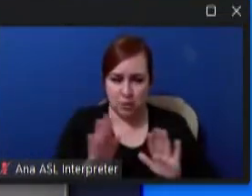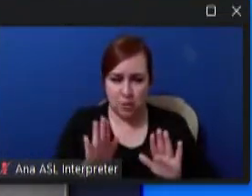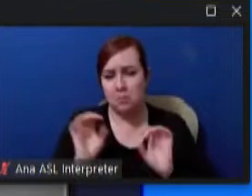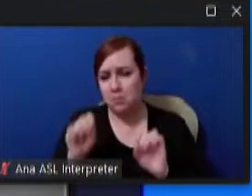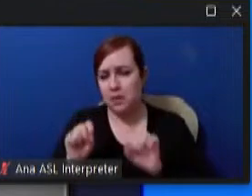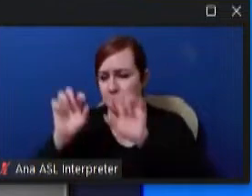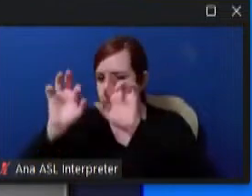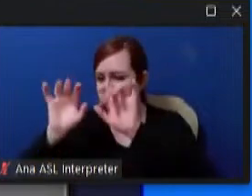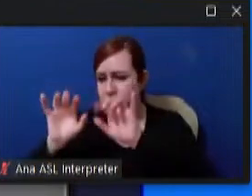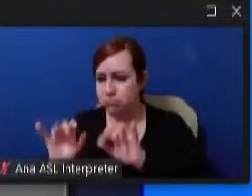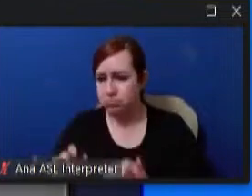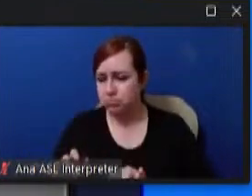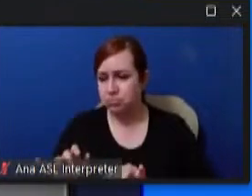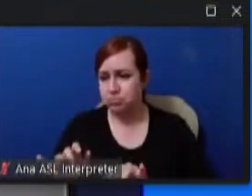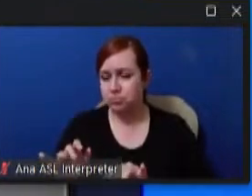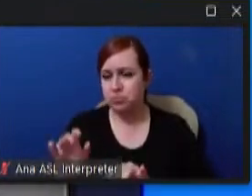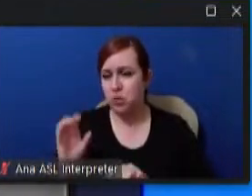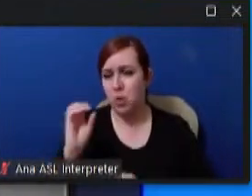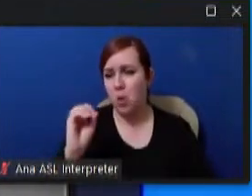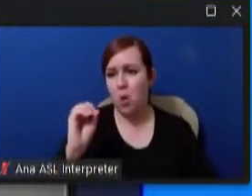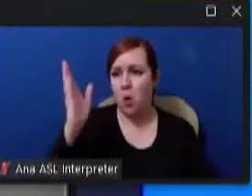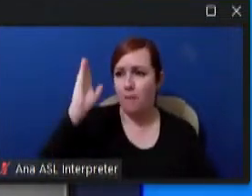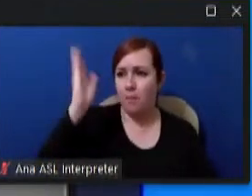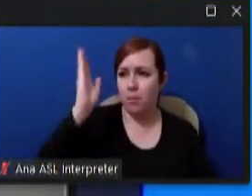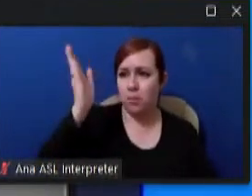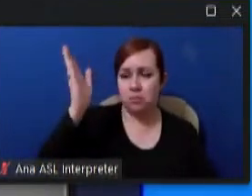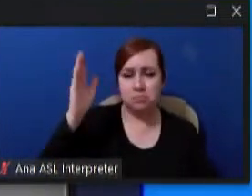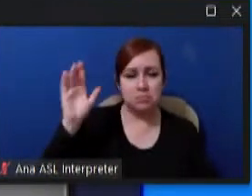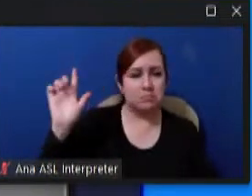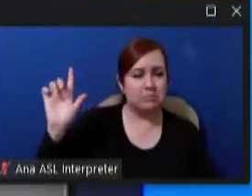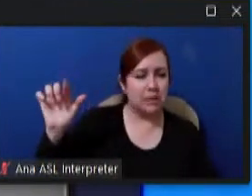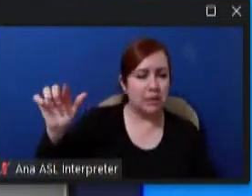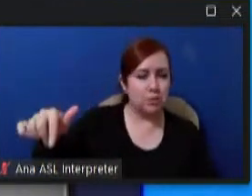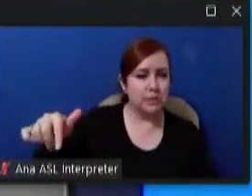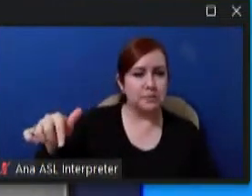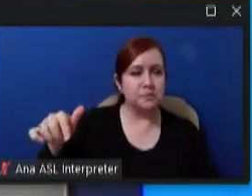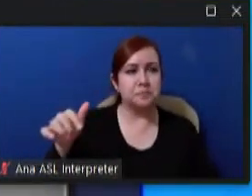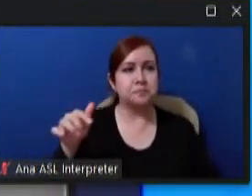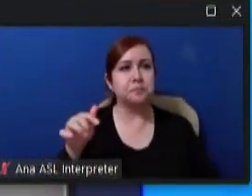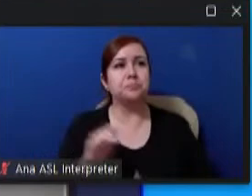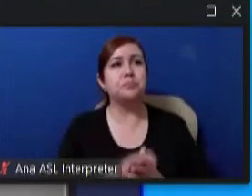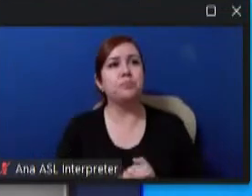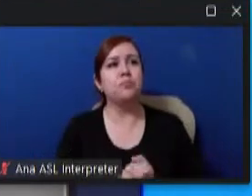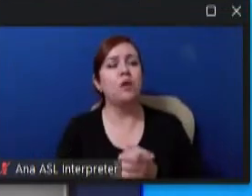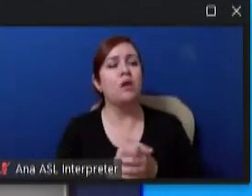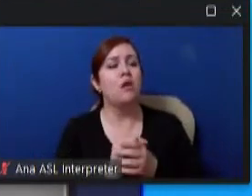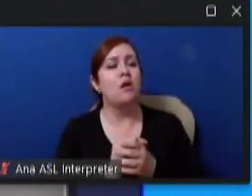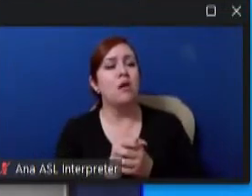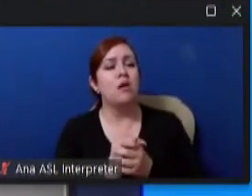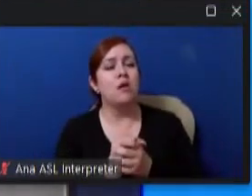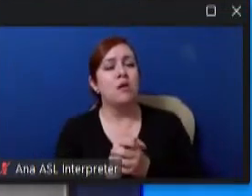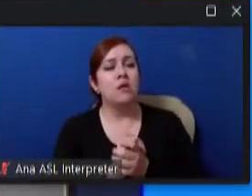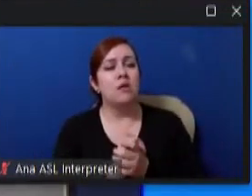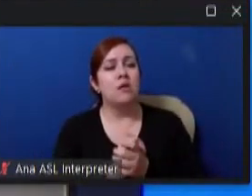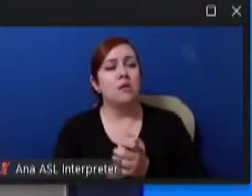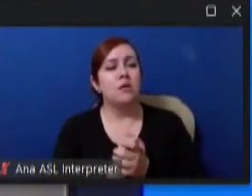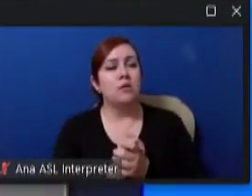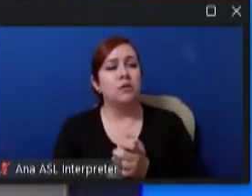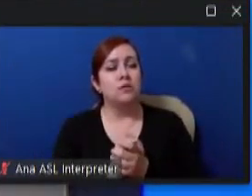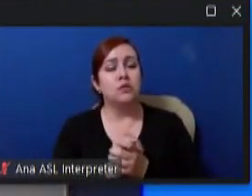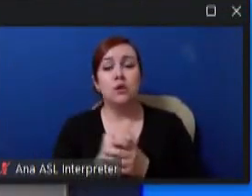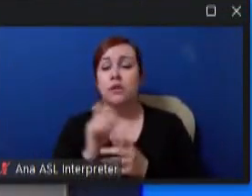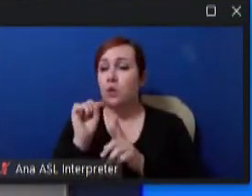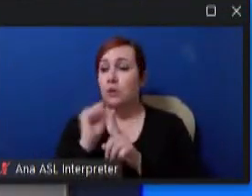If you don't have the answers right now, perhaps you can submit them later in writing. But